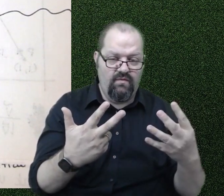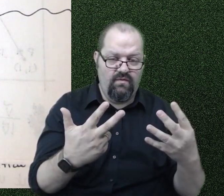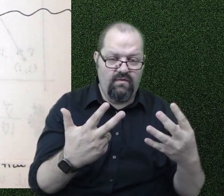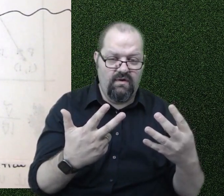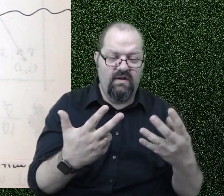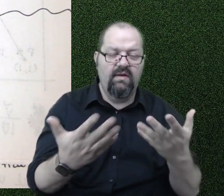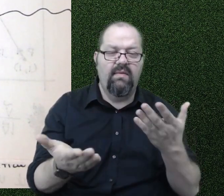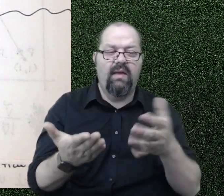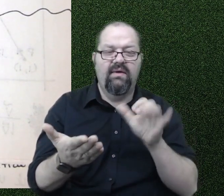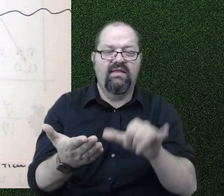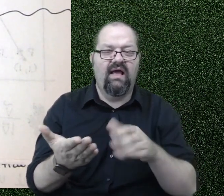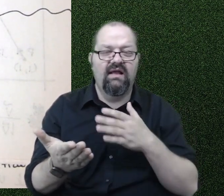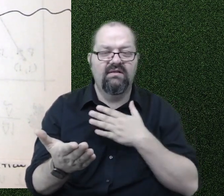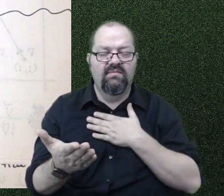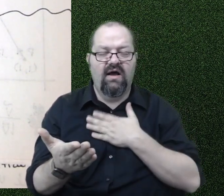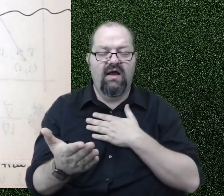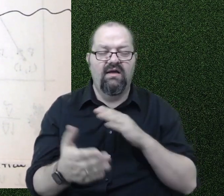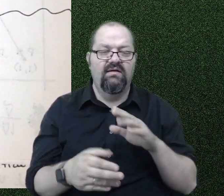vector v,